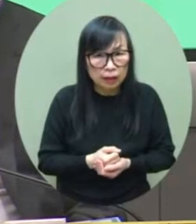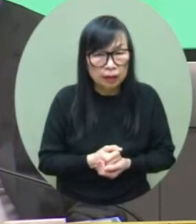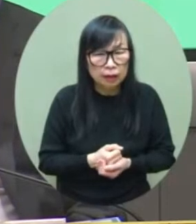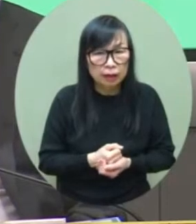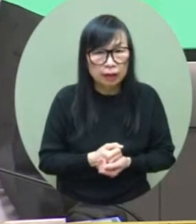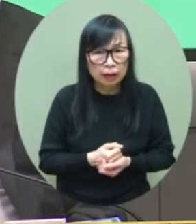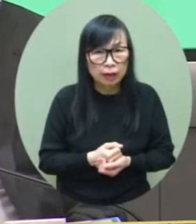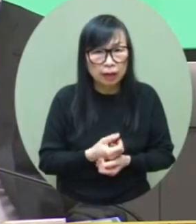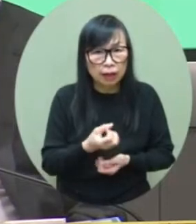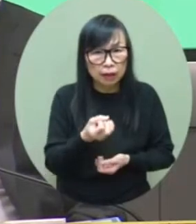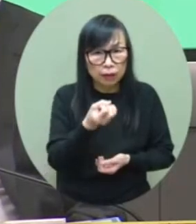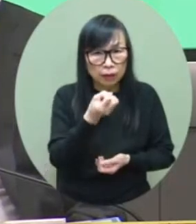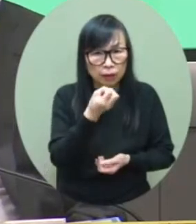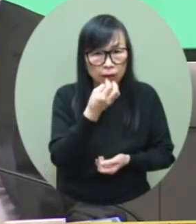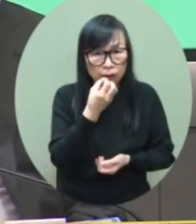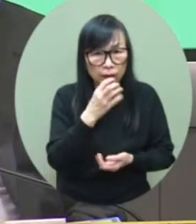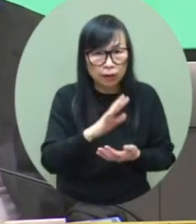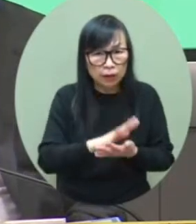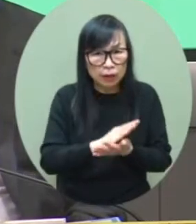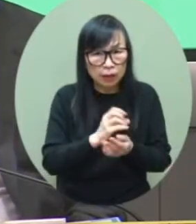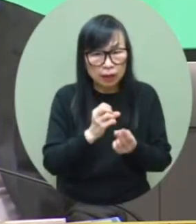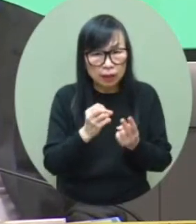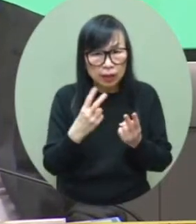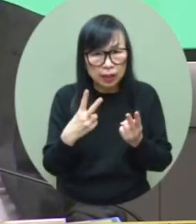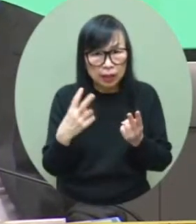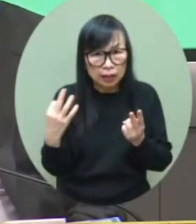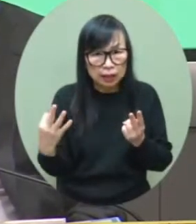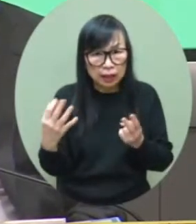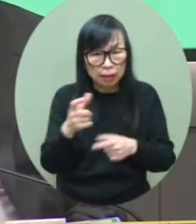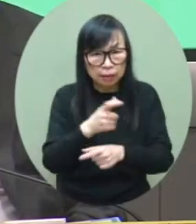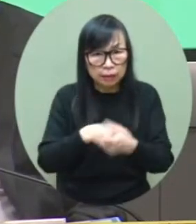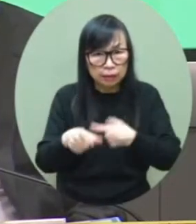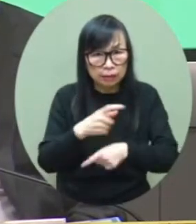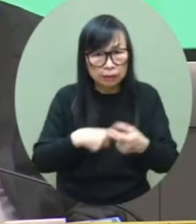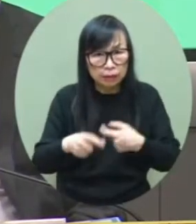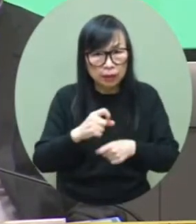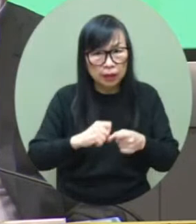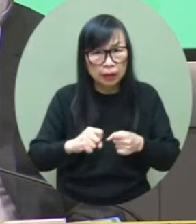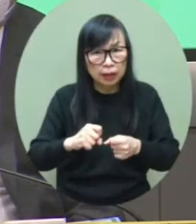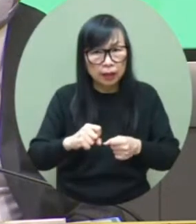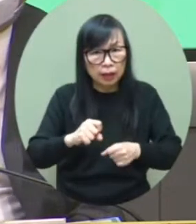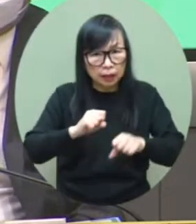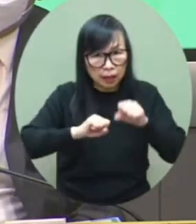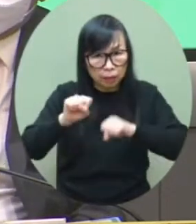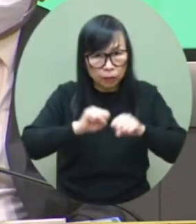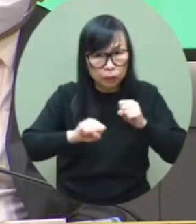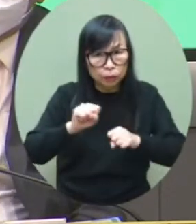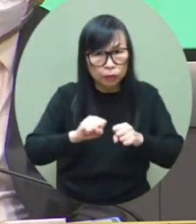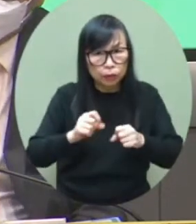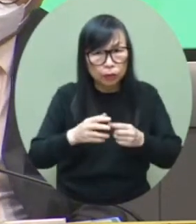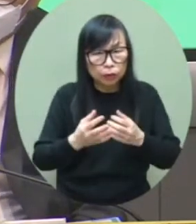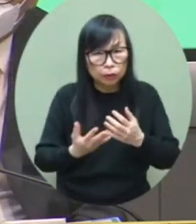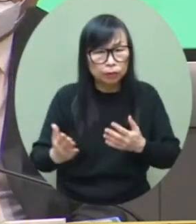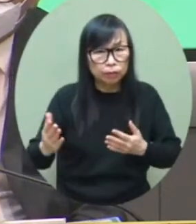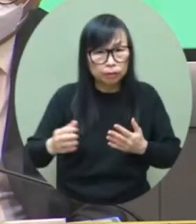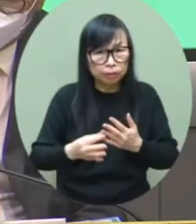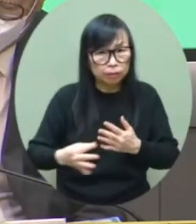our hospitality. Hong Kong will certainly be a good host. So for our economic activities in